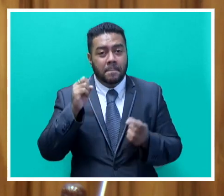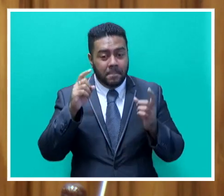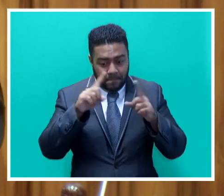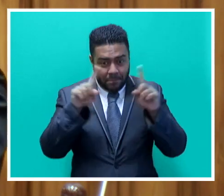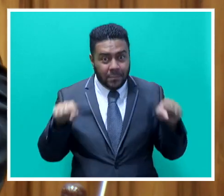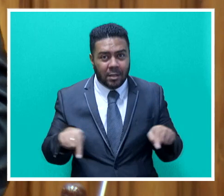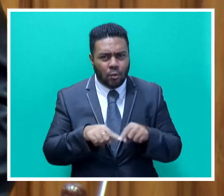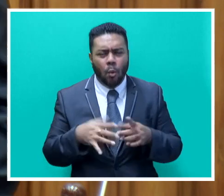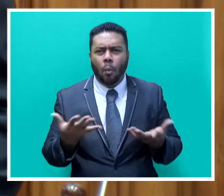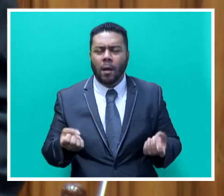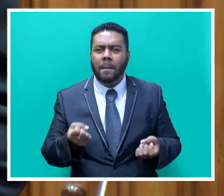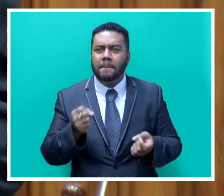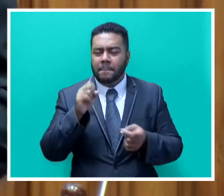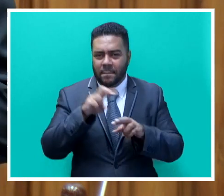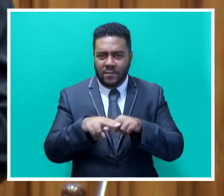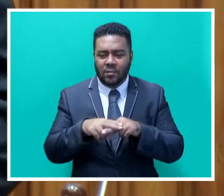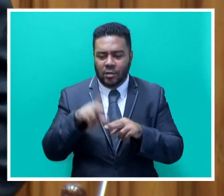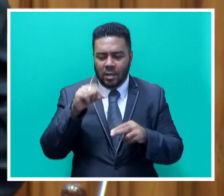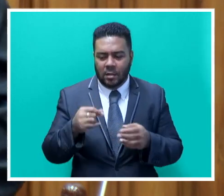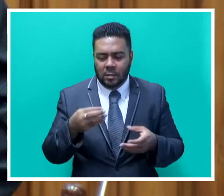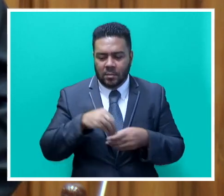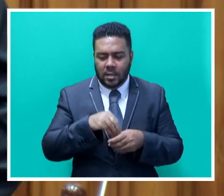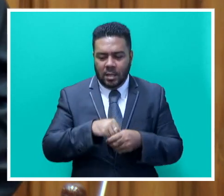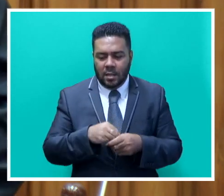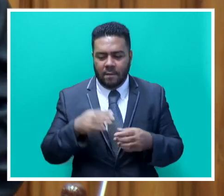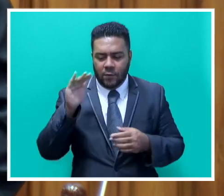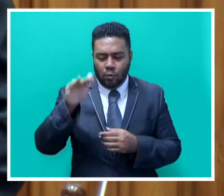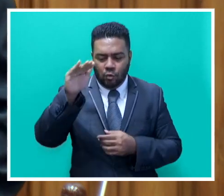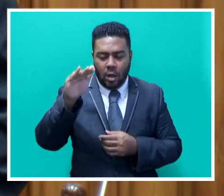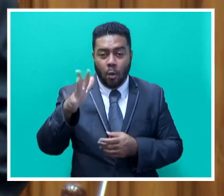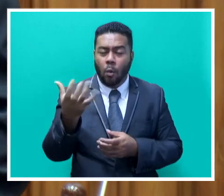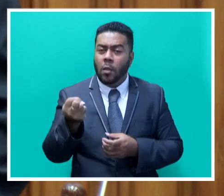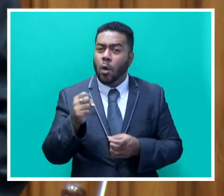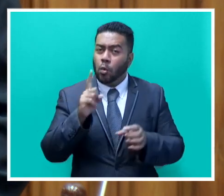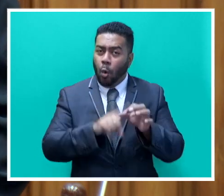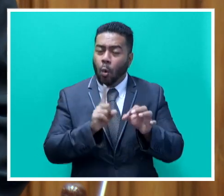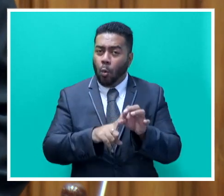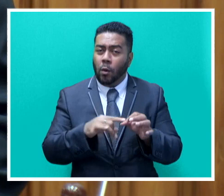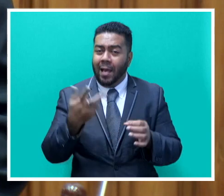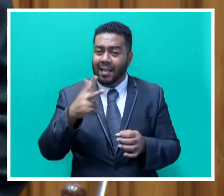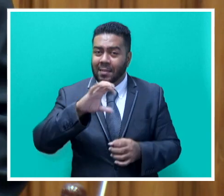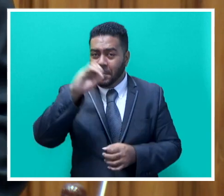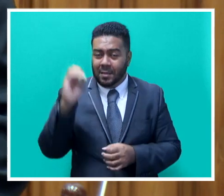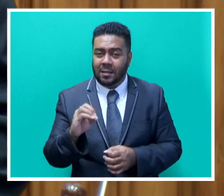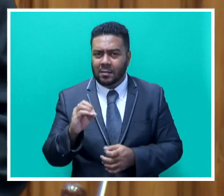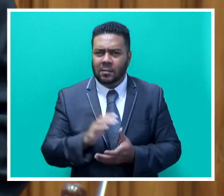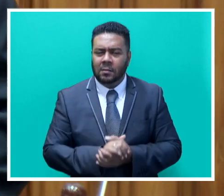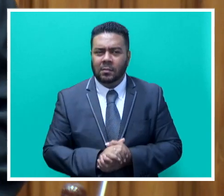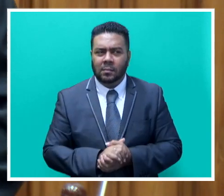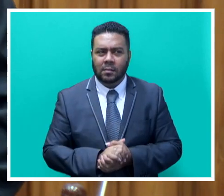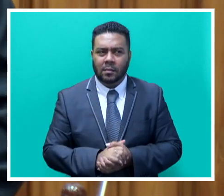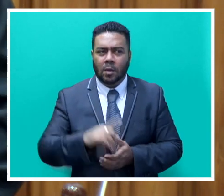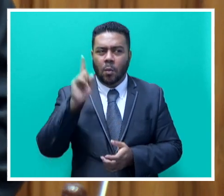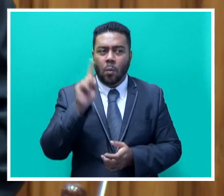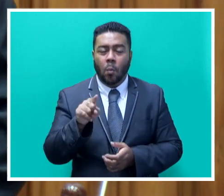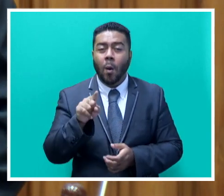can anticipate for the future. If we reach our goal of at least 80% fully vaccinated for our target population, while